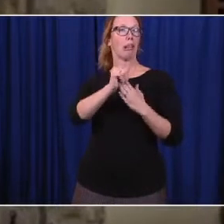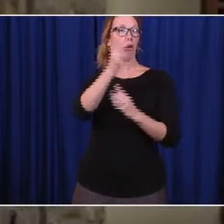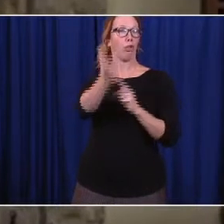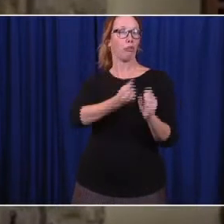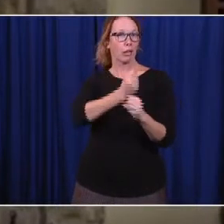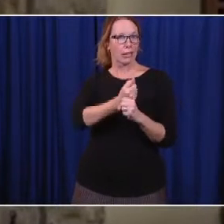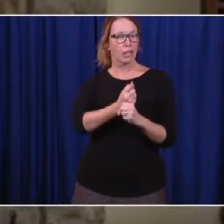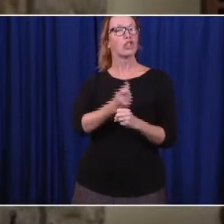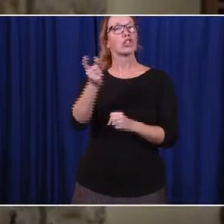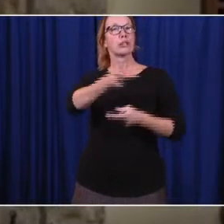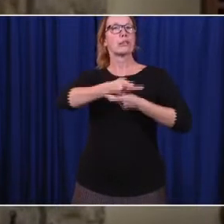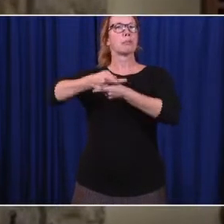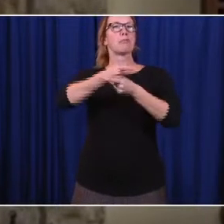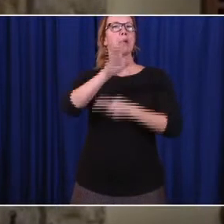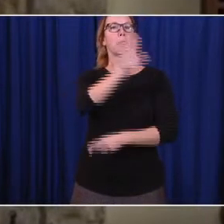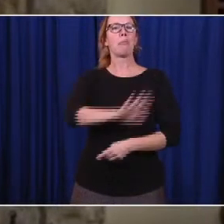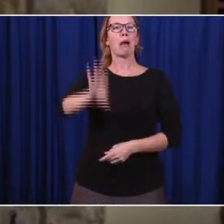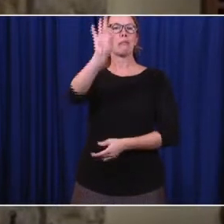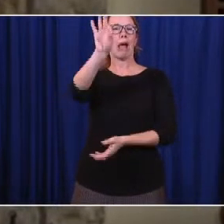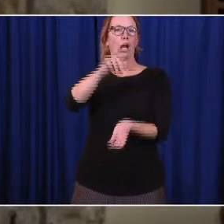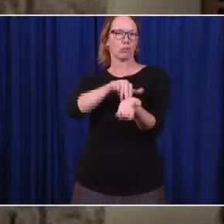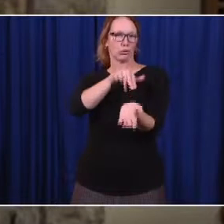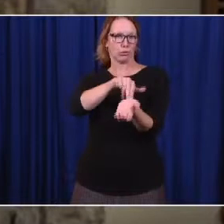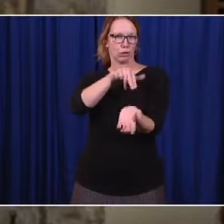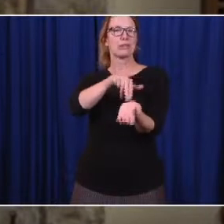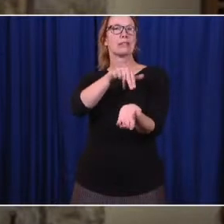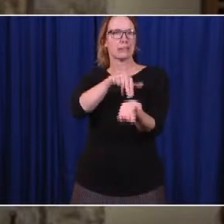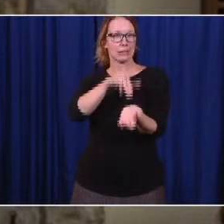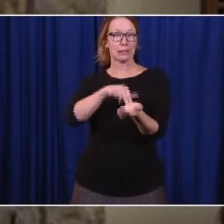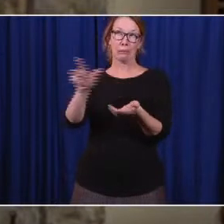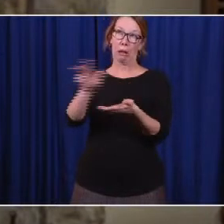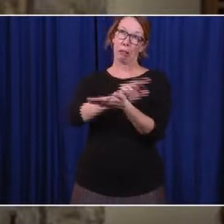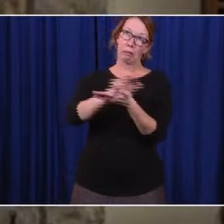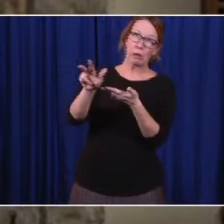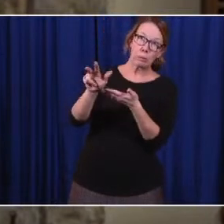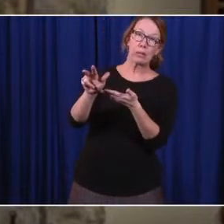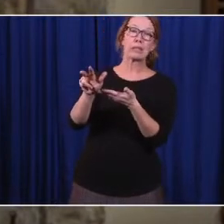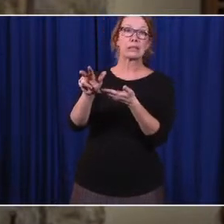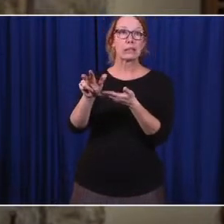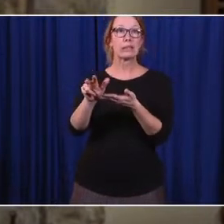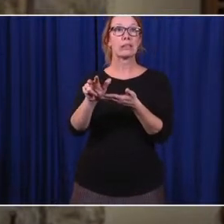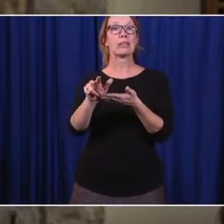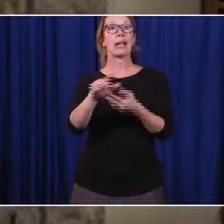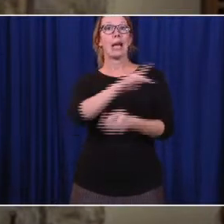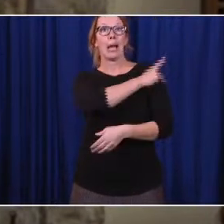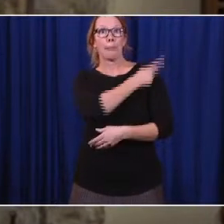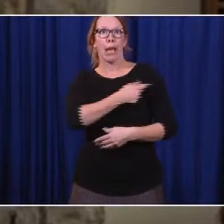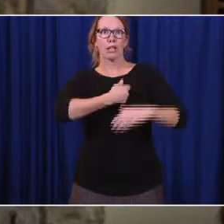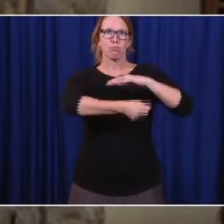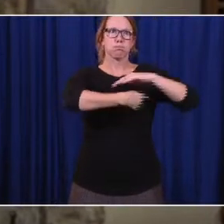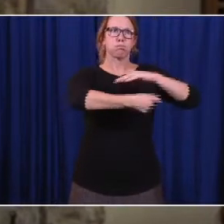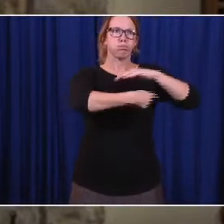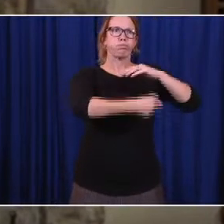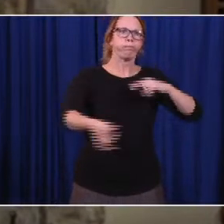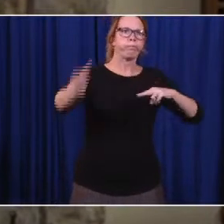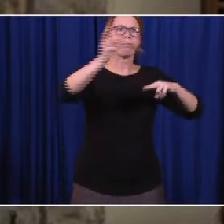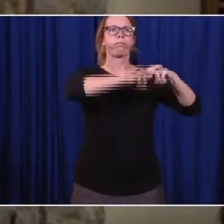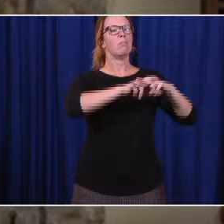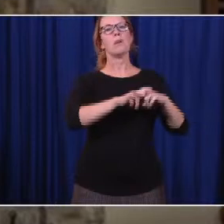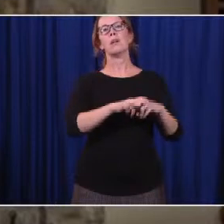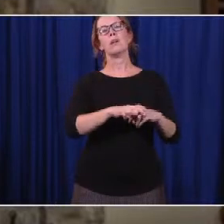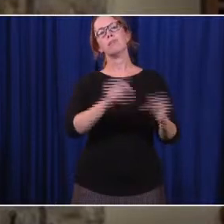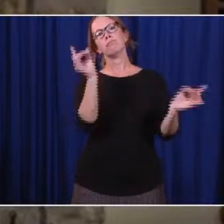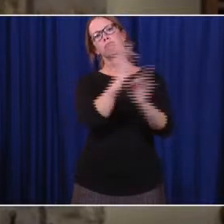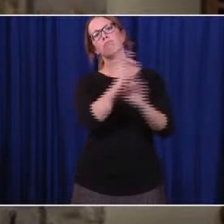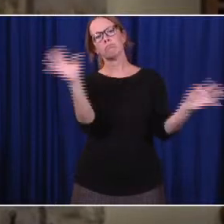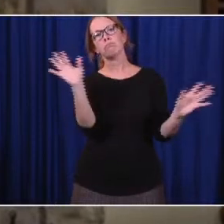she supervises each day. And in the last 3 weeks, the increase in patients they've seen has been just huge.